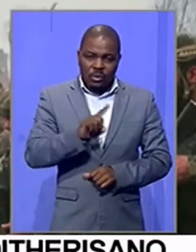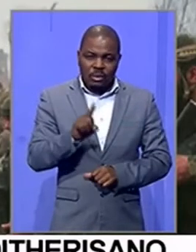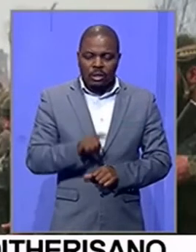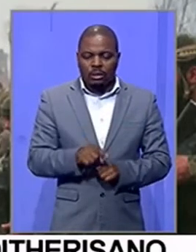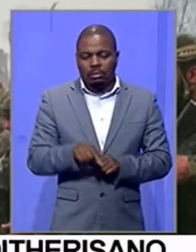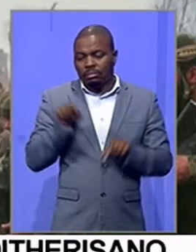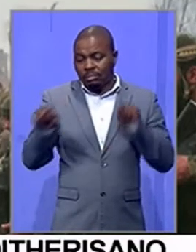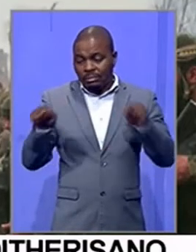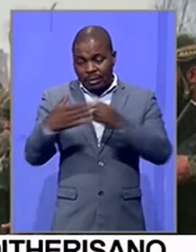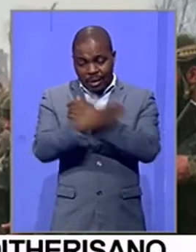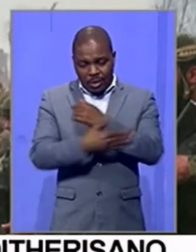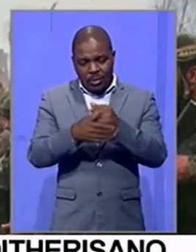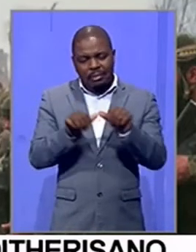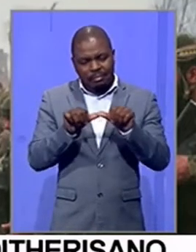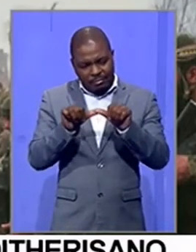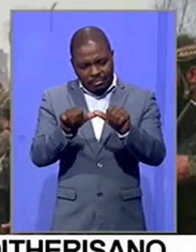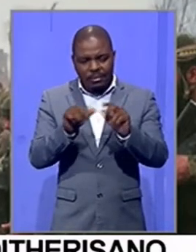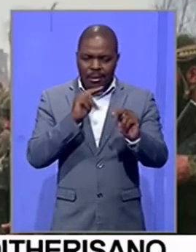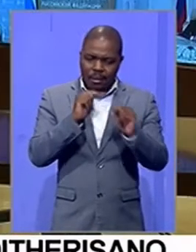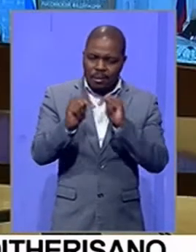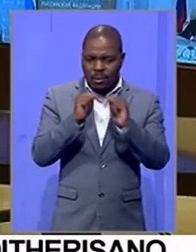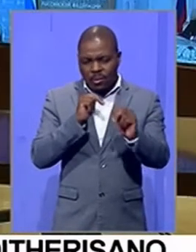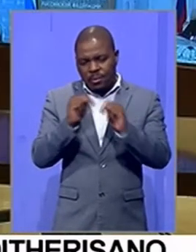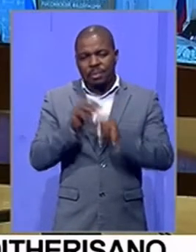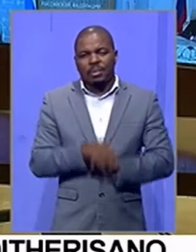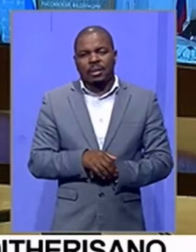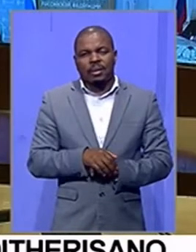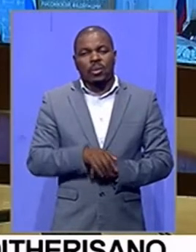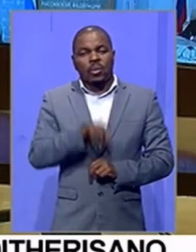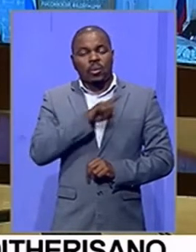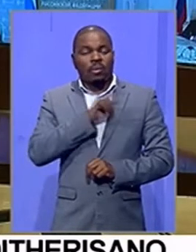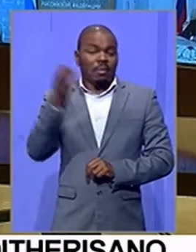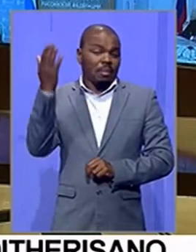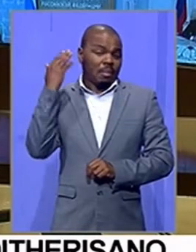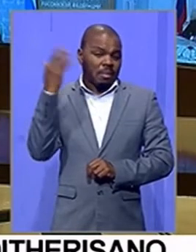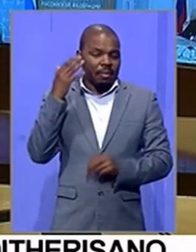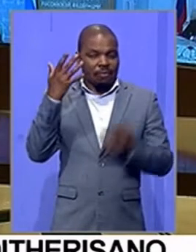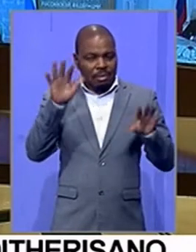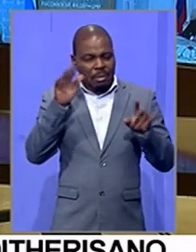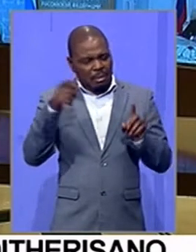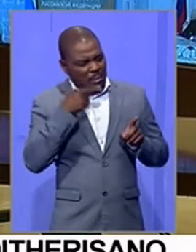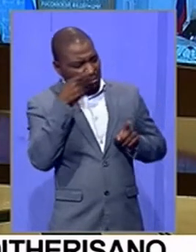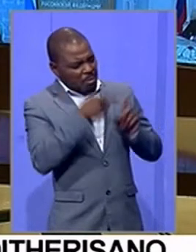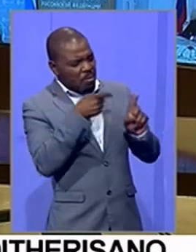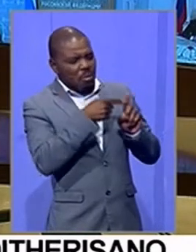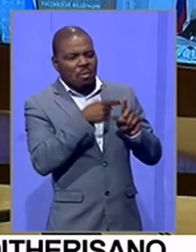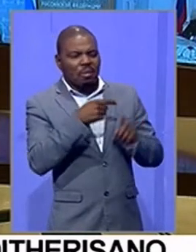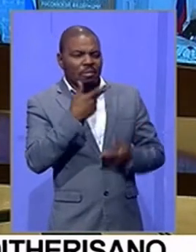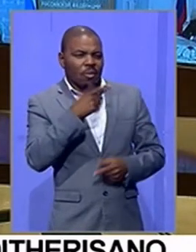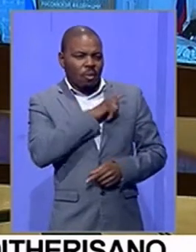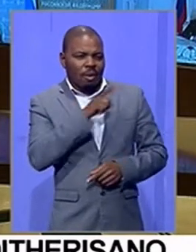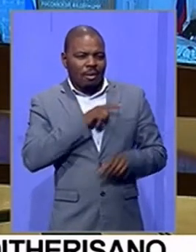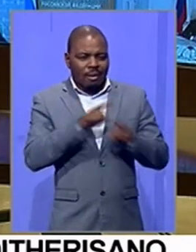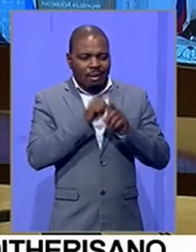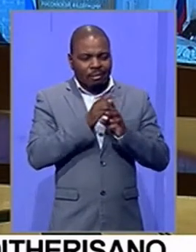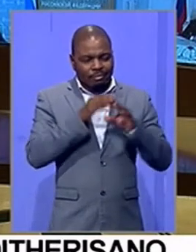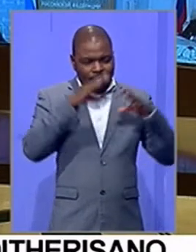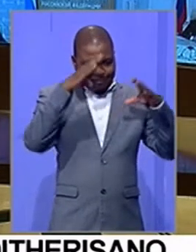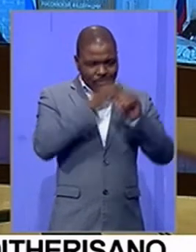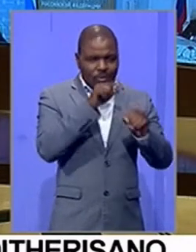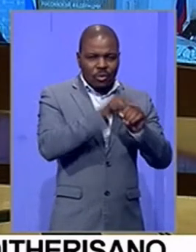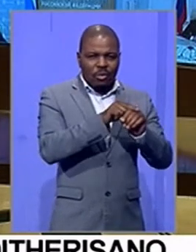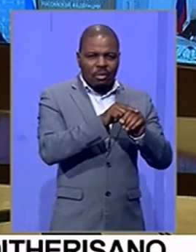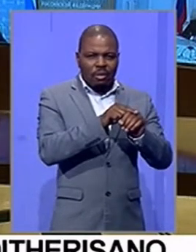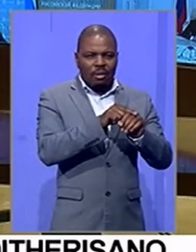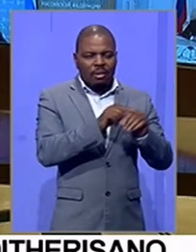tse pedi di tswela pele ka ditherisano. Nakong e fetileng o ile a selwa ka hore o nka lehlakore la Russia mme